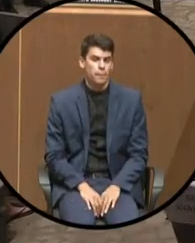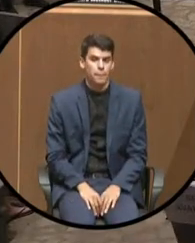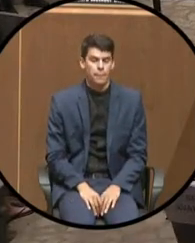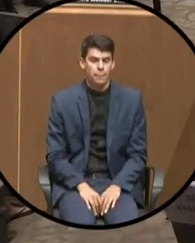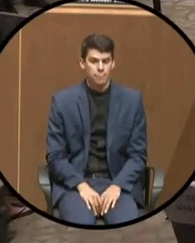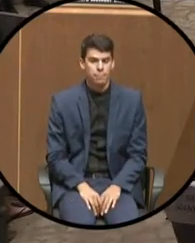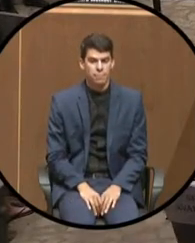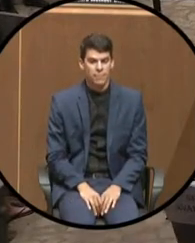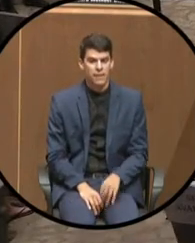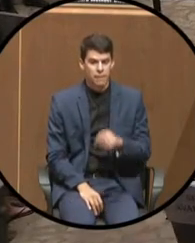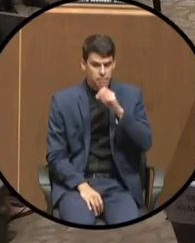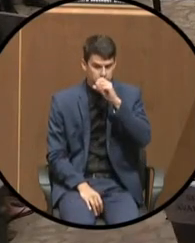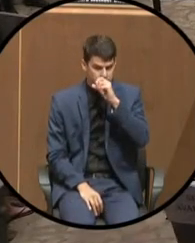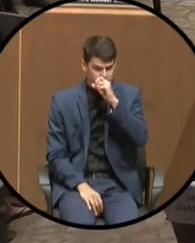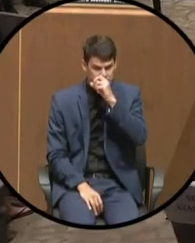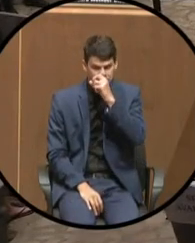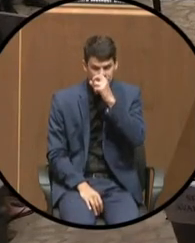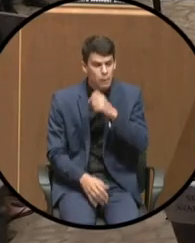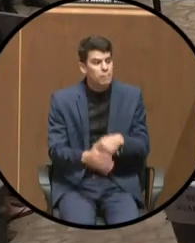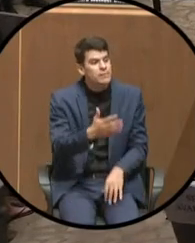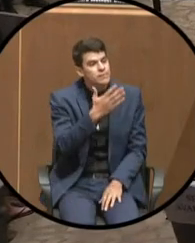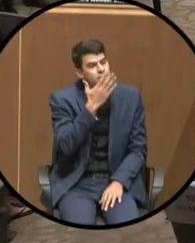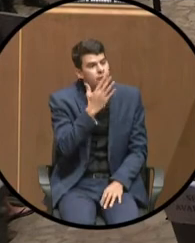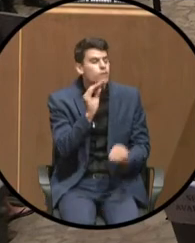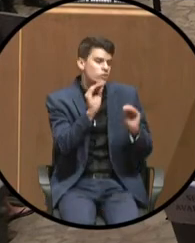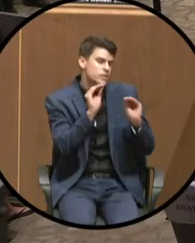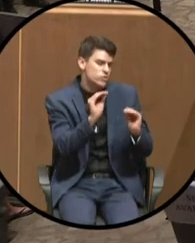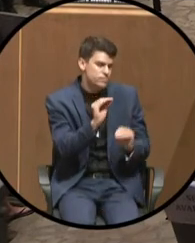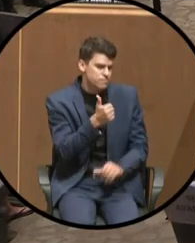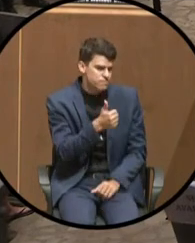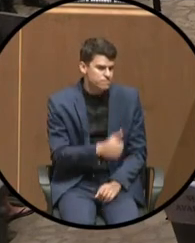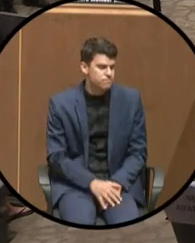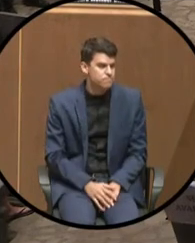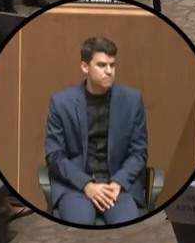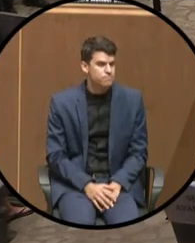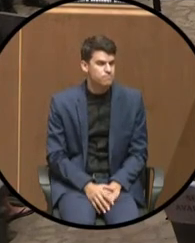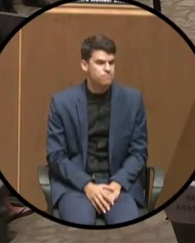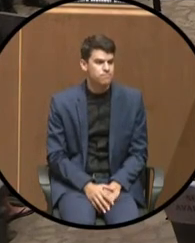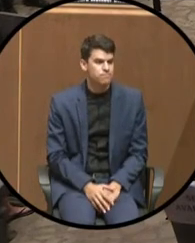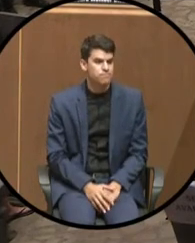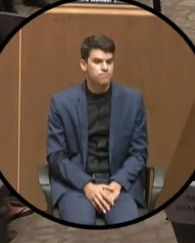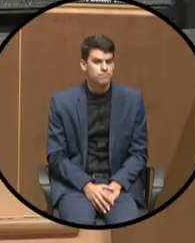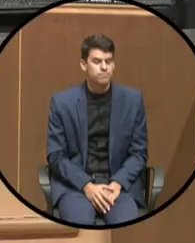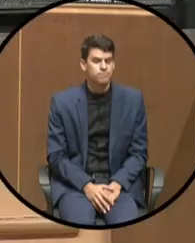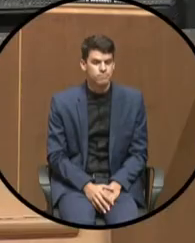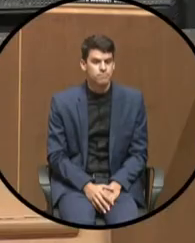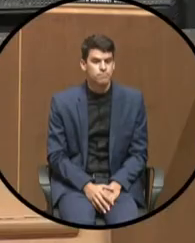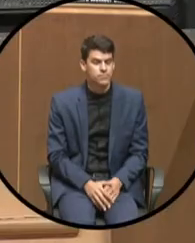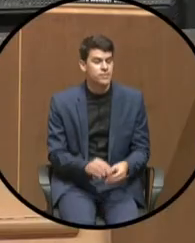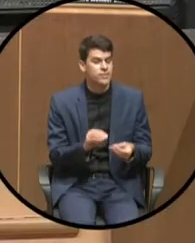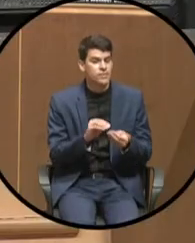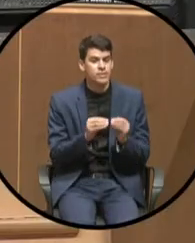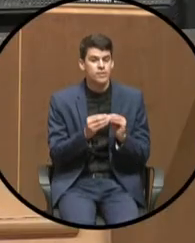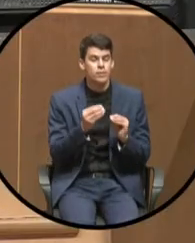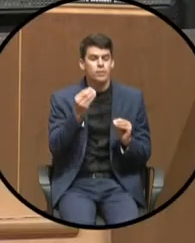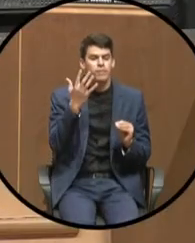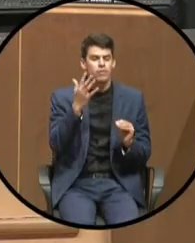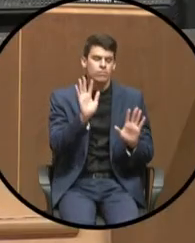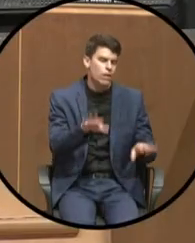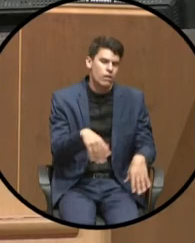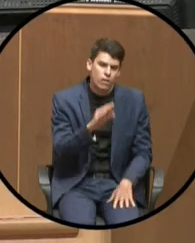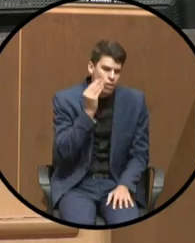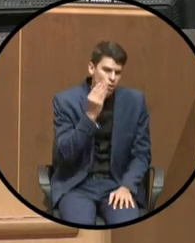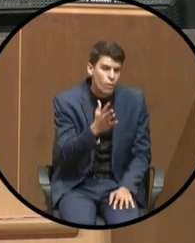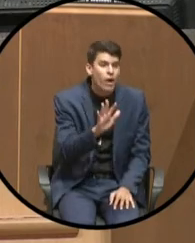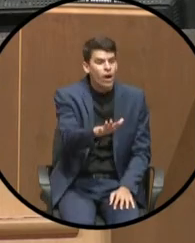Thank you, sir. And thank you for teaching. All right. Let's hear from speaker number. You know what? This has